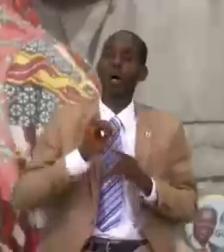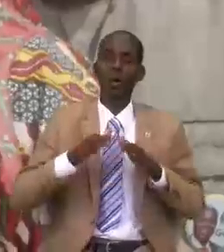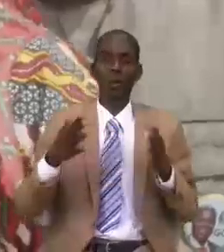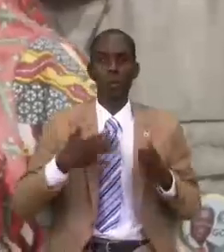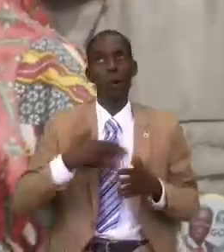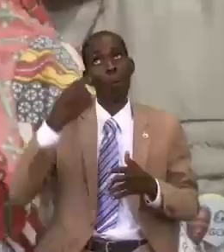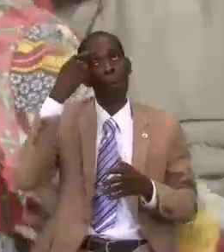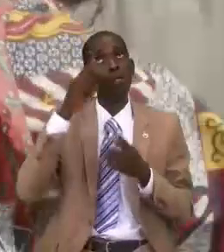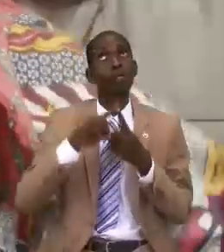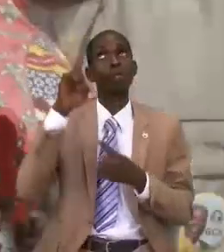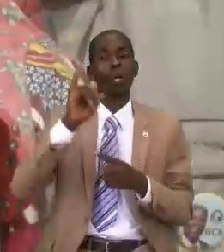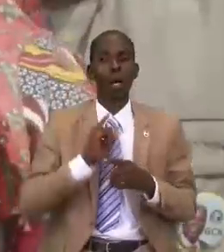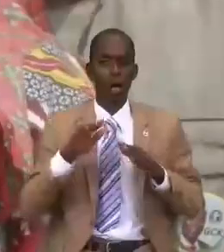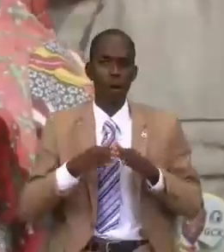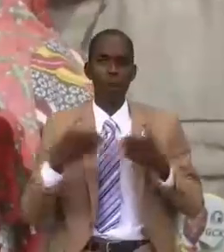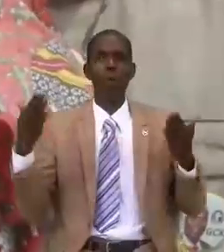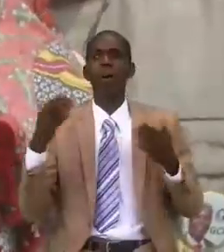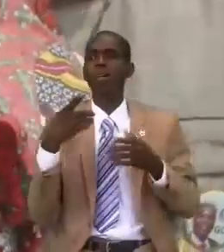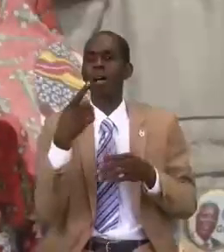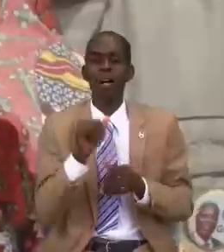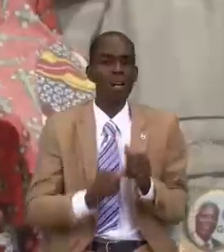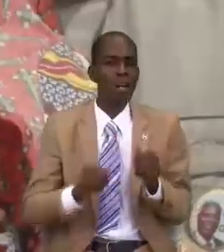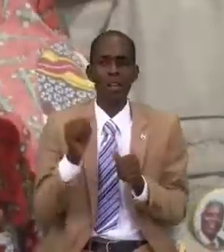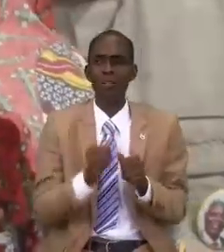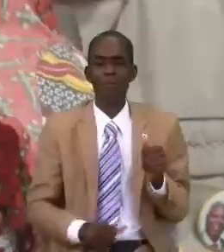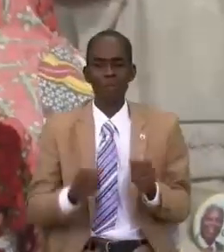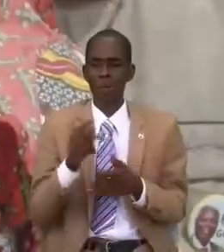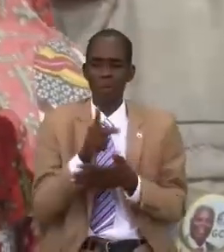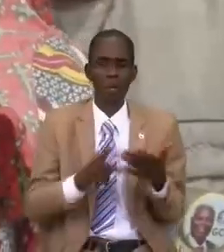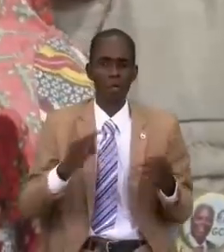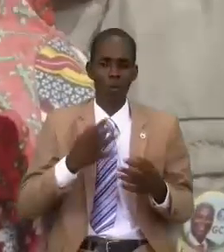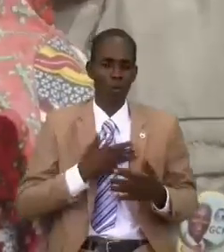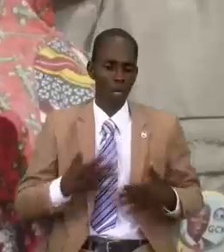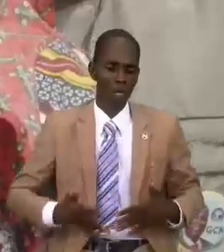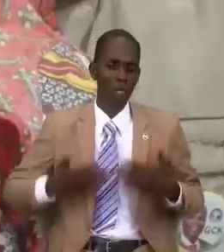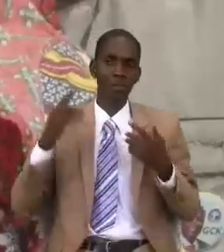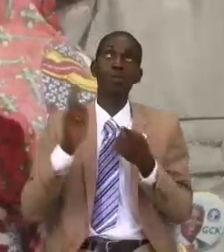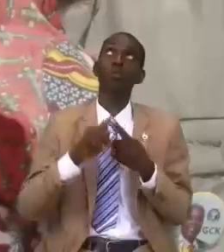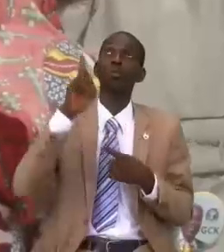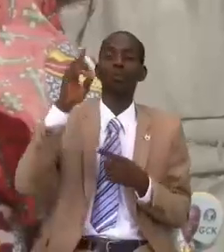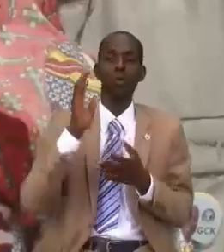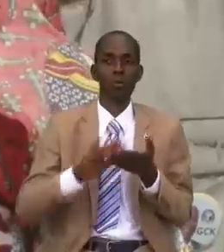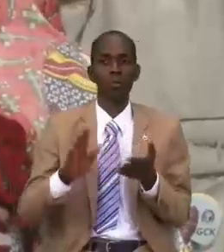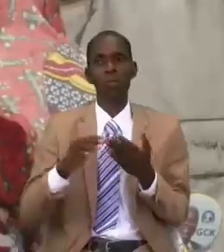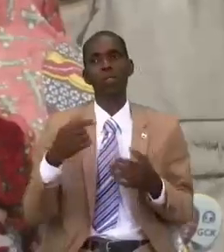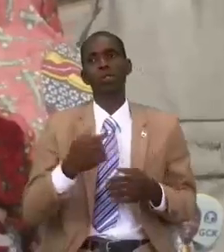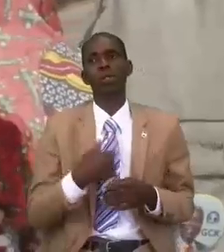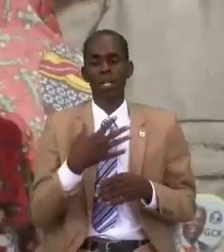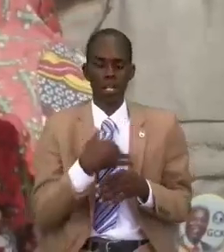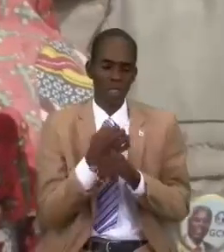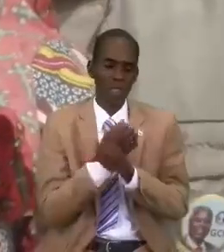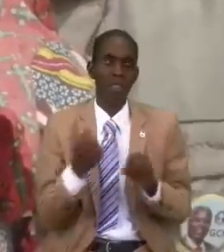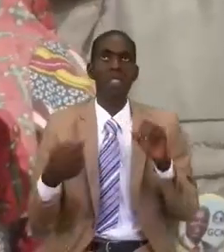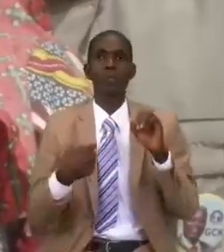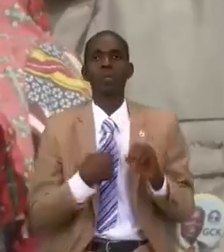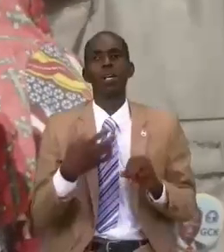recess of my life unto you. Forgive me and save me, and let me have the assurance